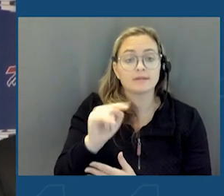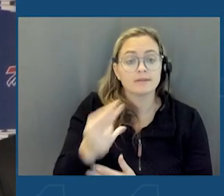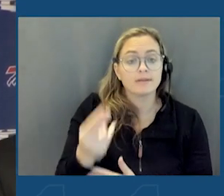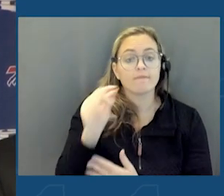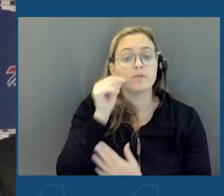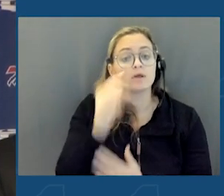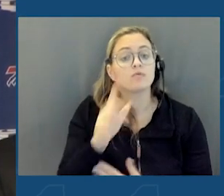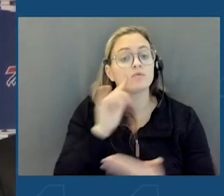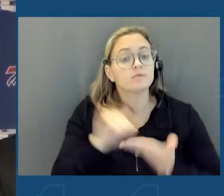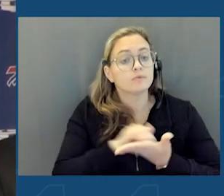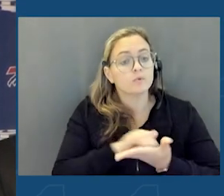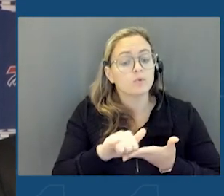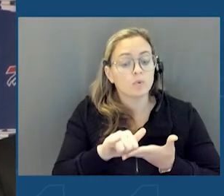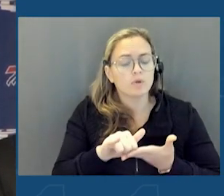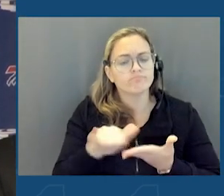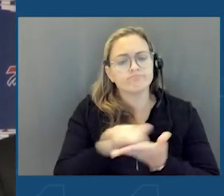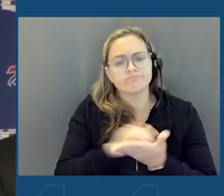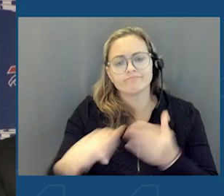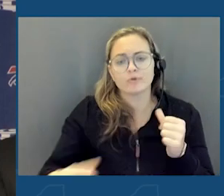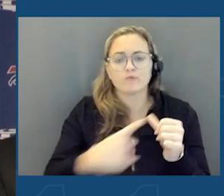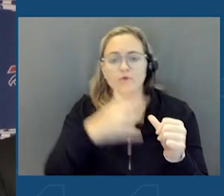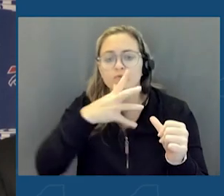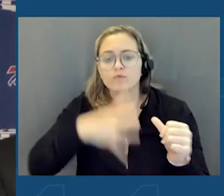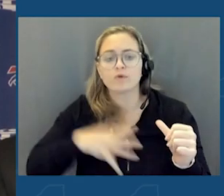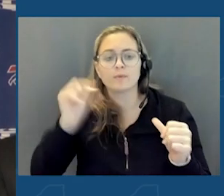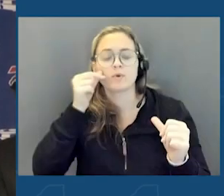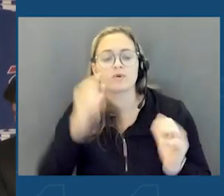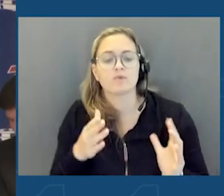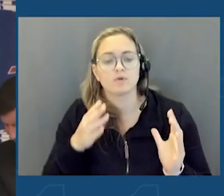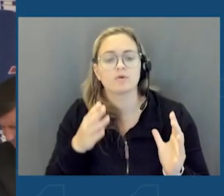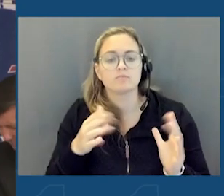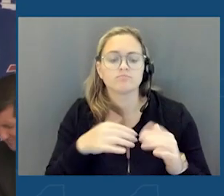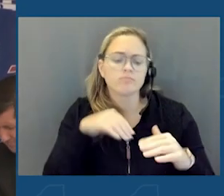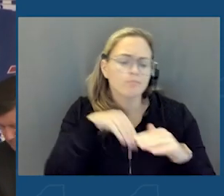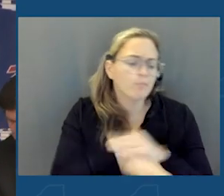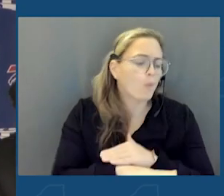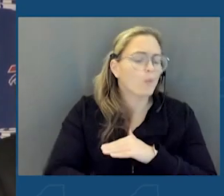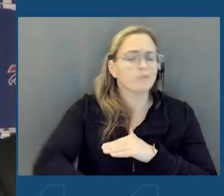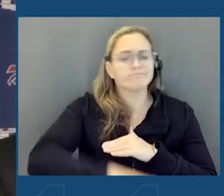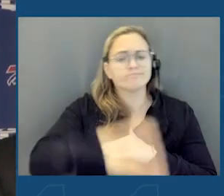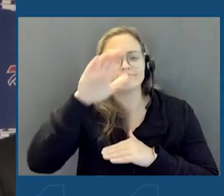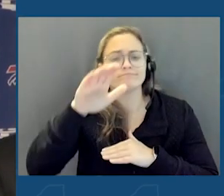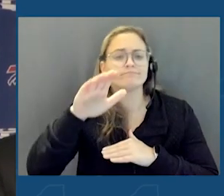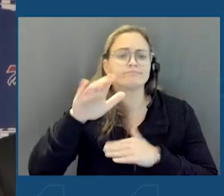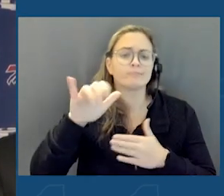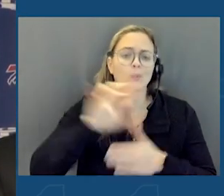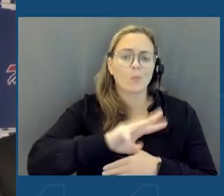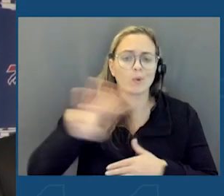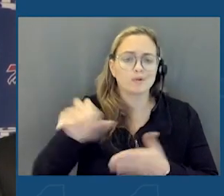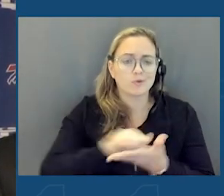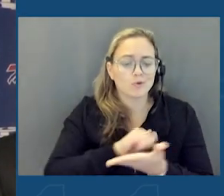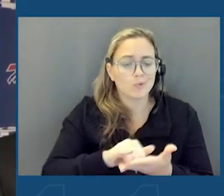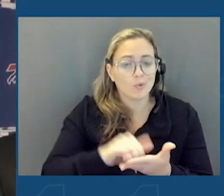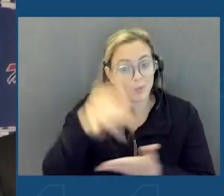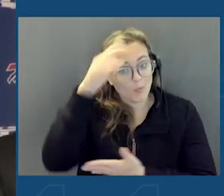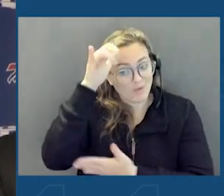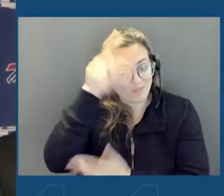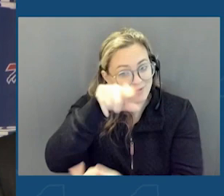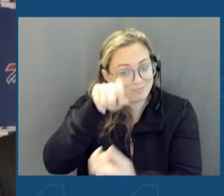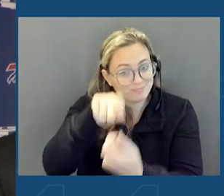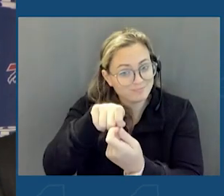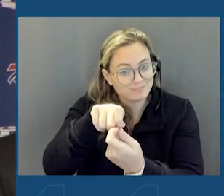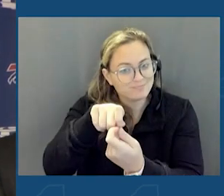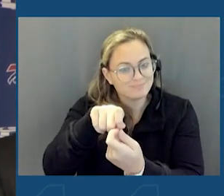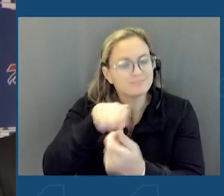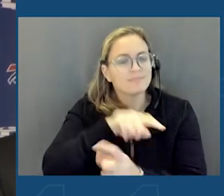New York and is New York's first female governor. Born and raised in Western New York, Buffalo to be exact, Governor